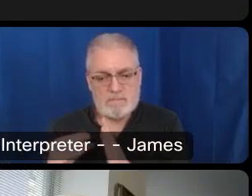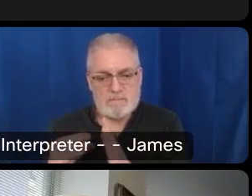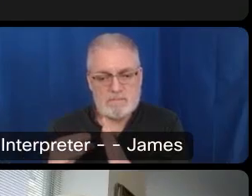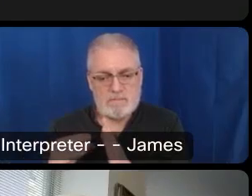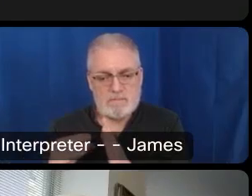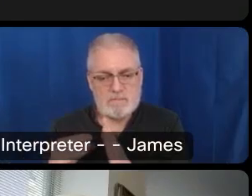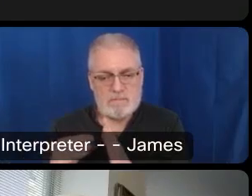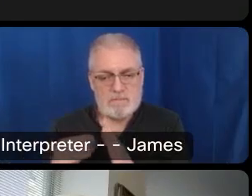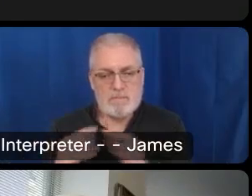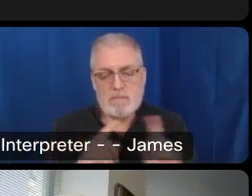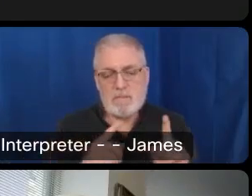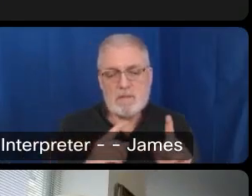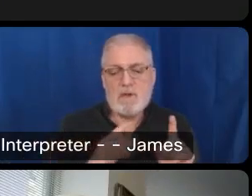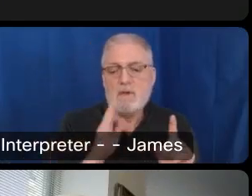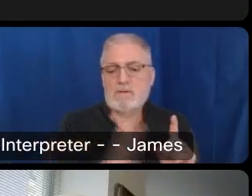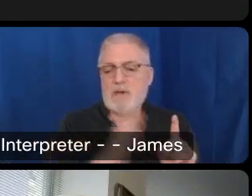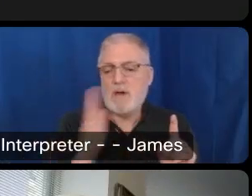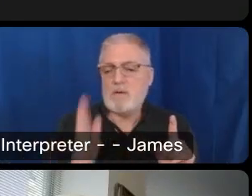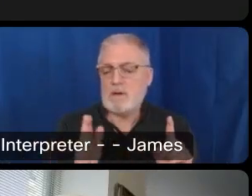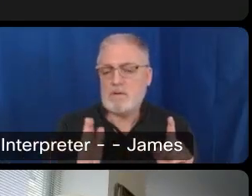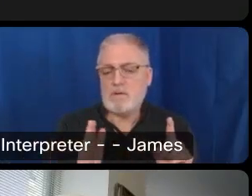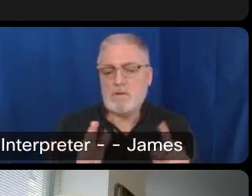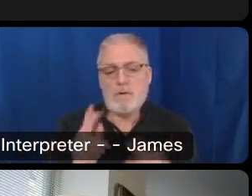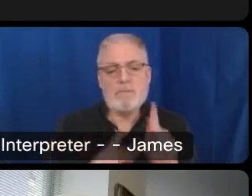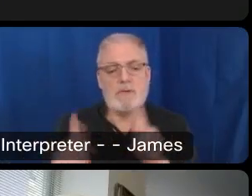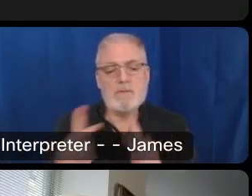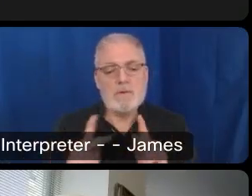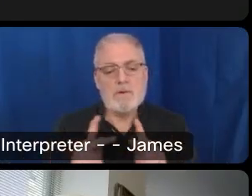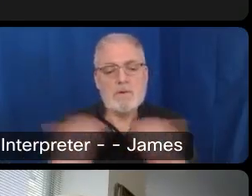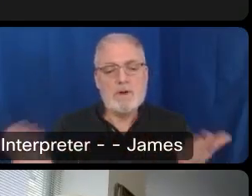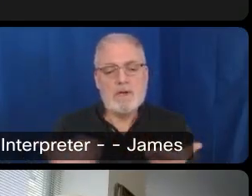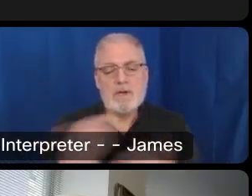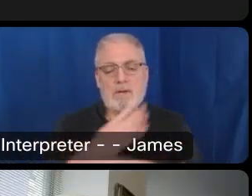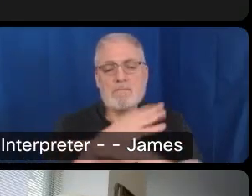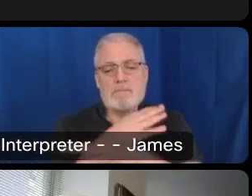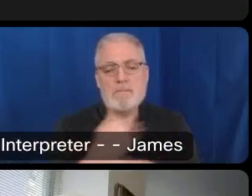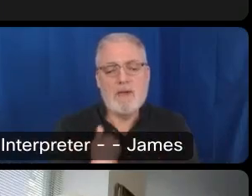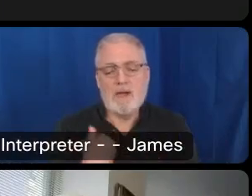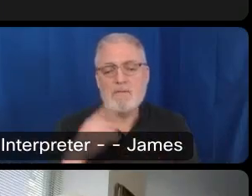go to folks who are online. So why don't we go to Michael first?